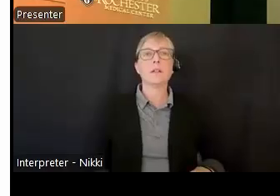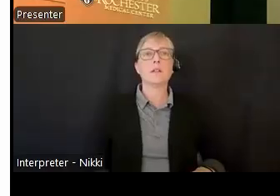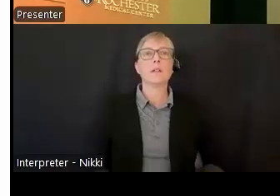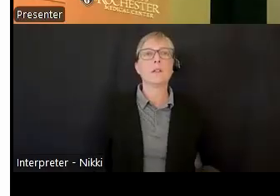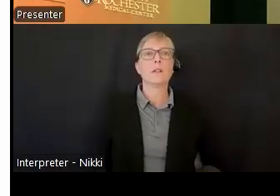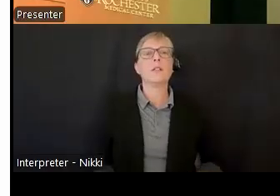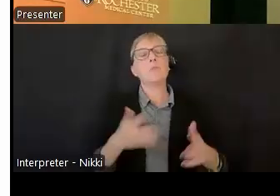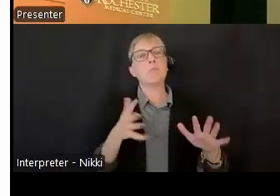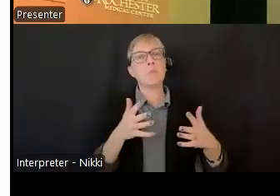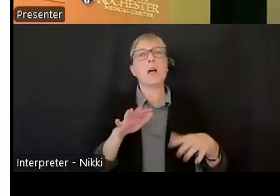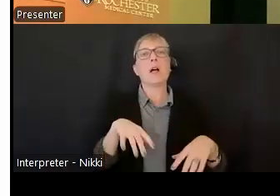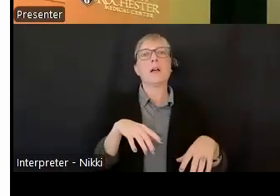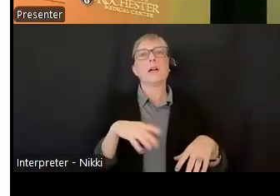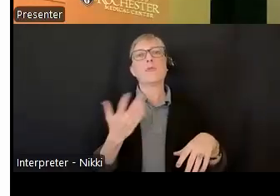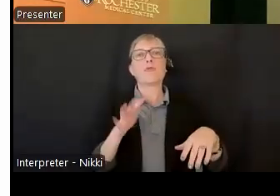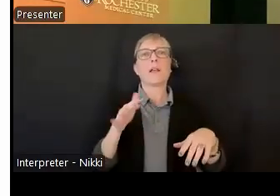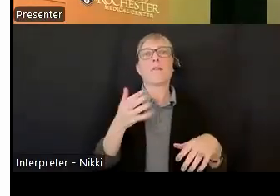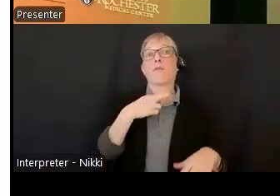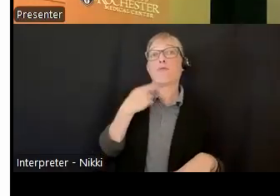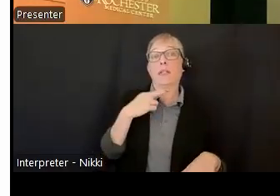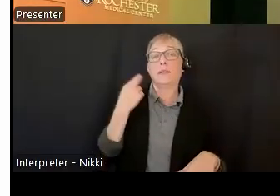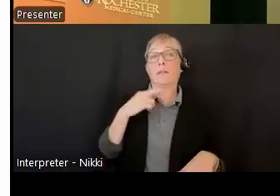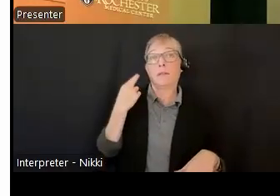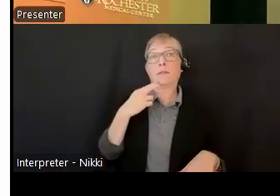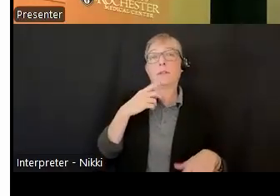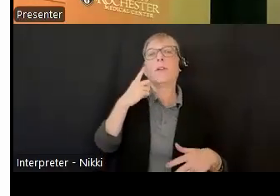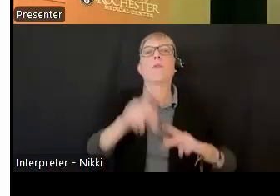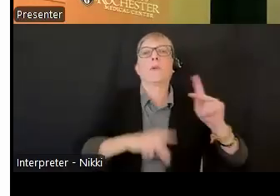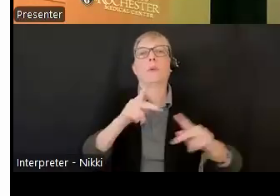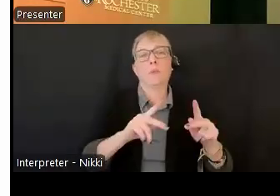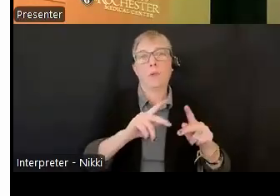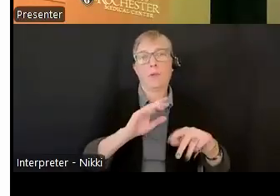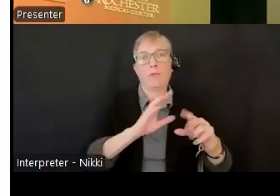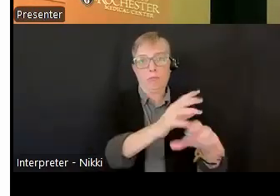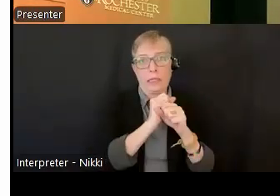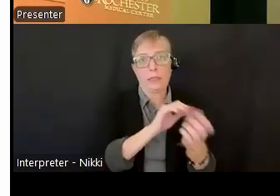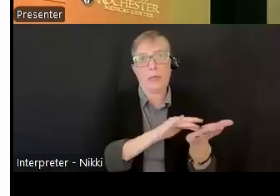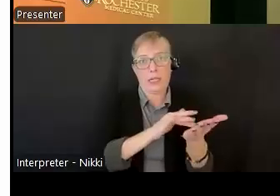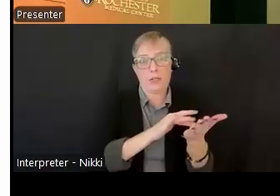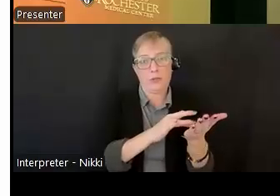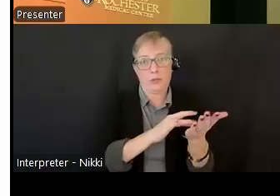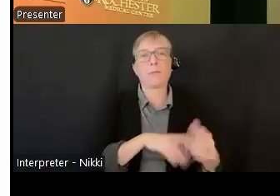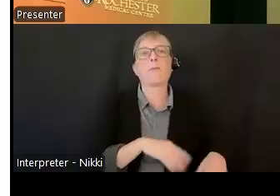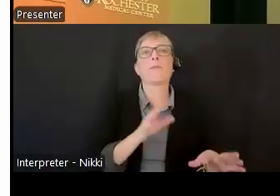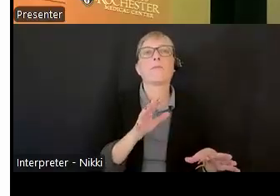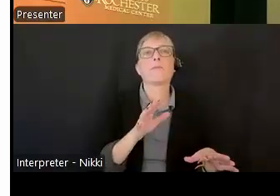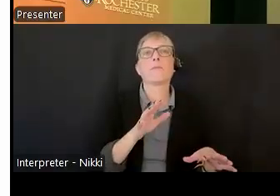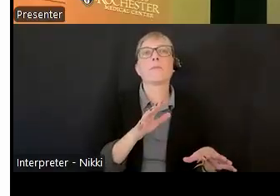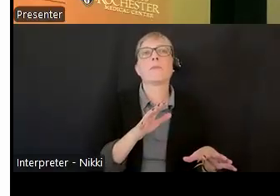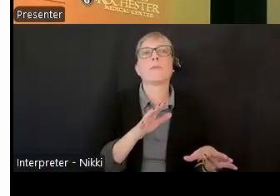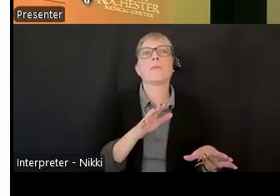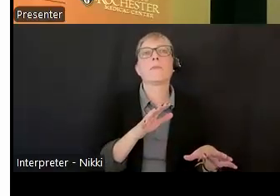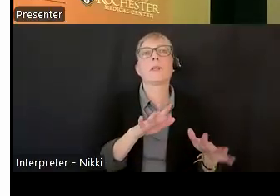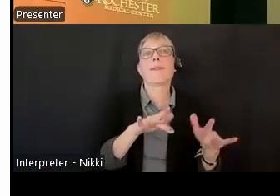to patients who are receiving medications for opioid use disorder. And the light blue is all-cause mortality, the dark blue is